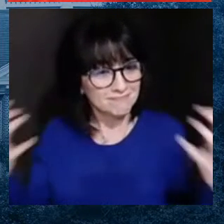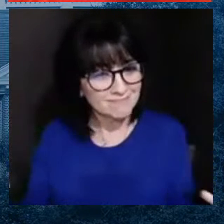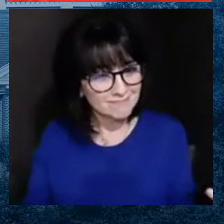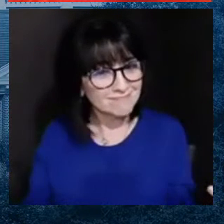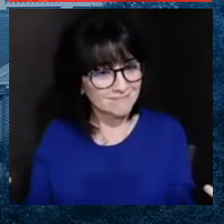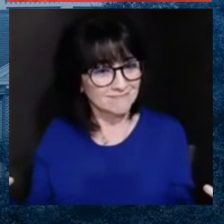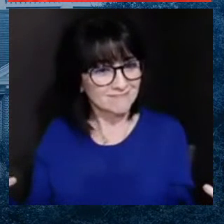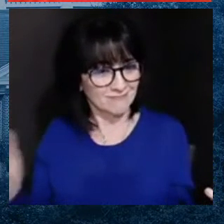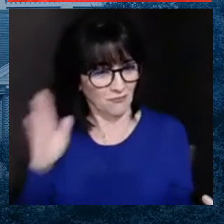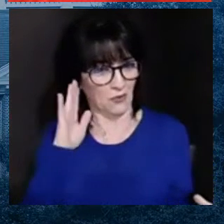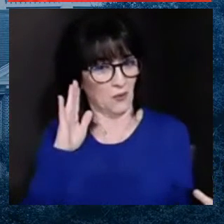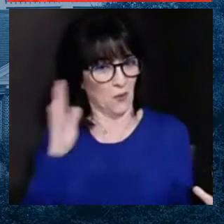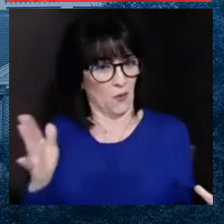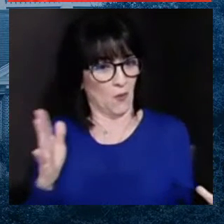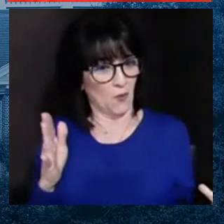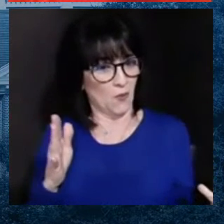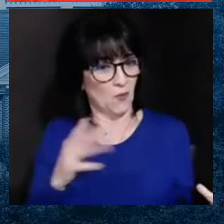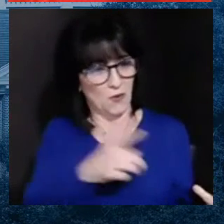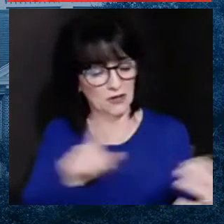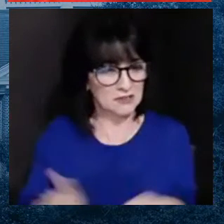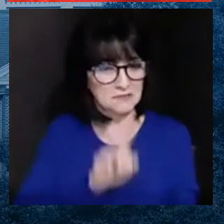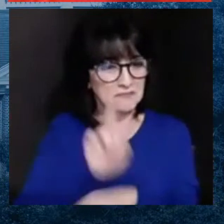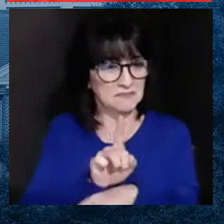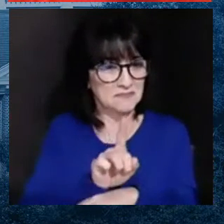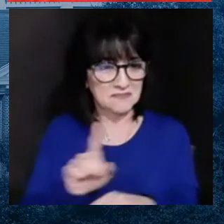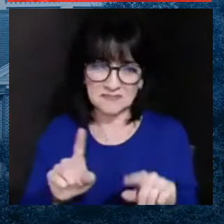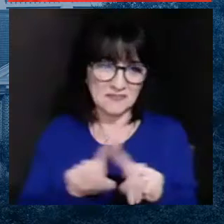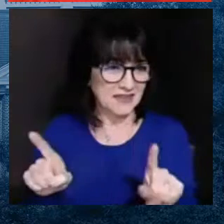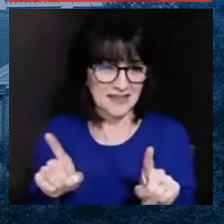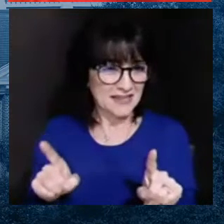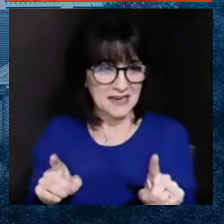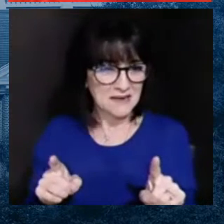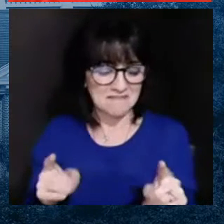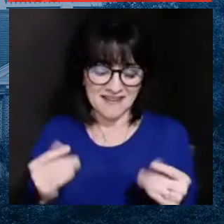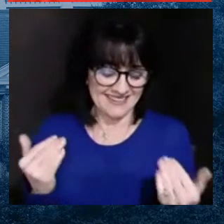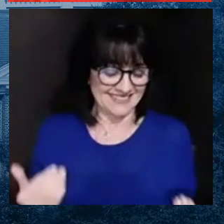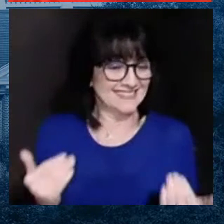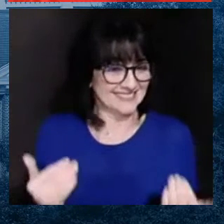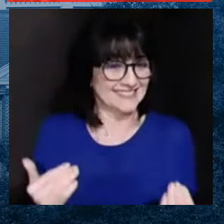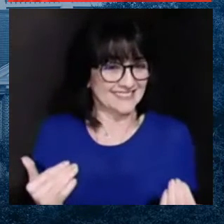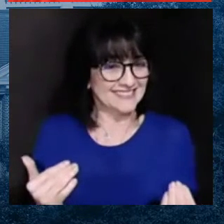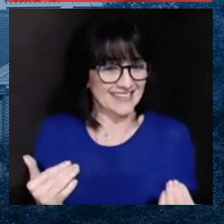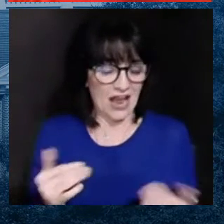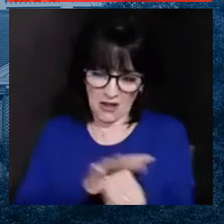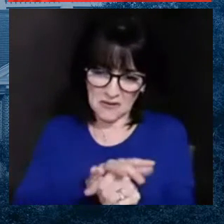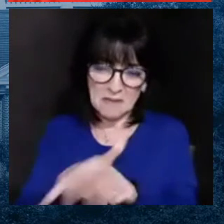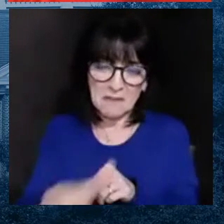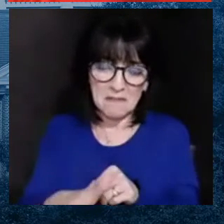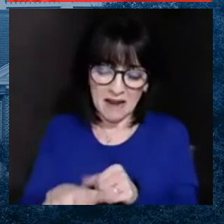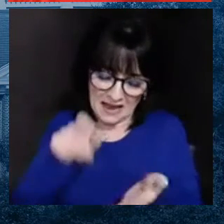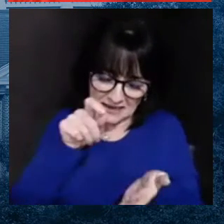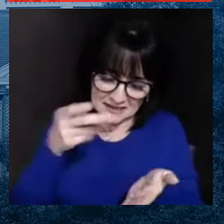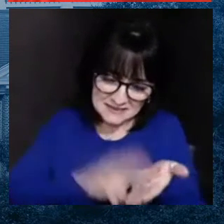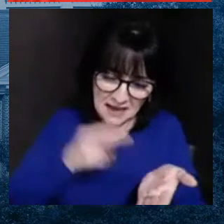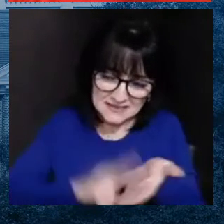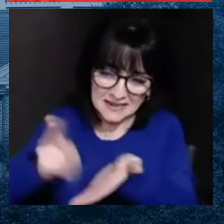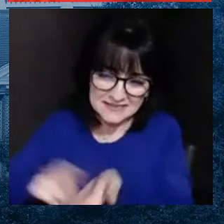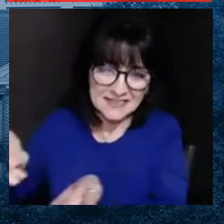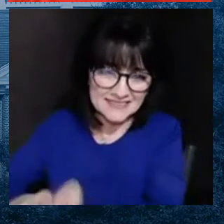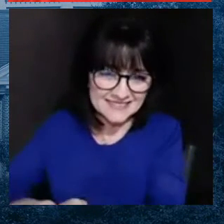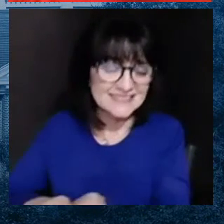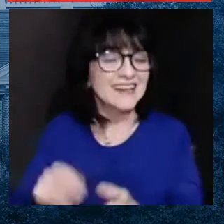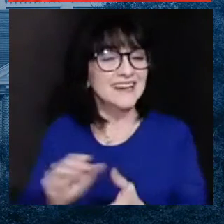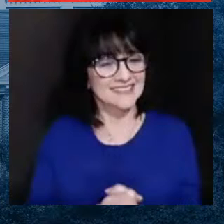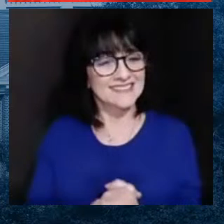we're just plenty of pens where this came from for all the other legislation that you're going to introduce